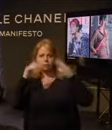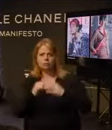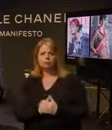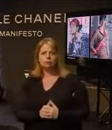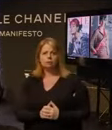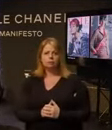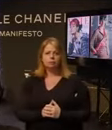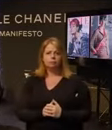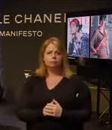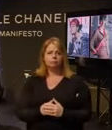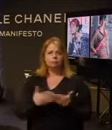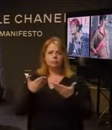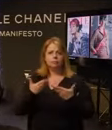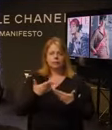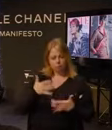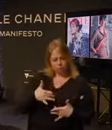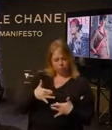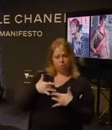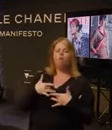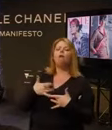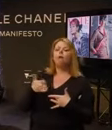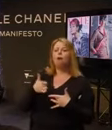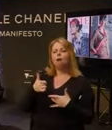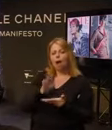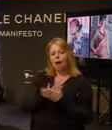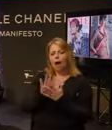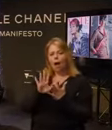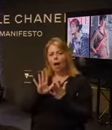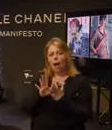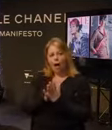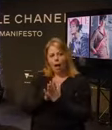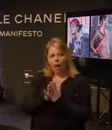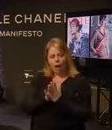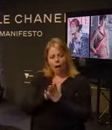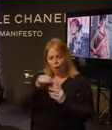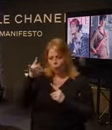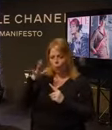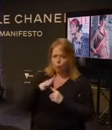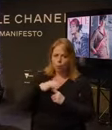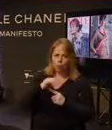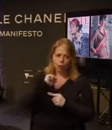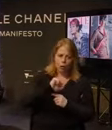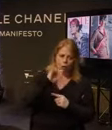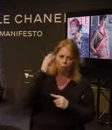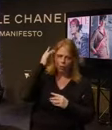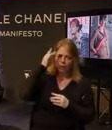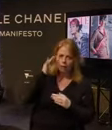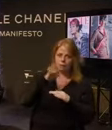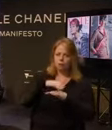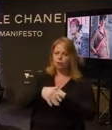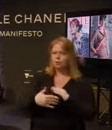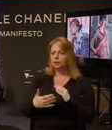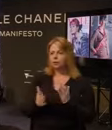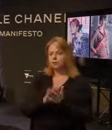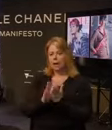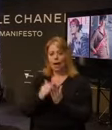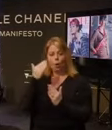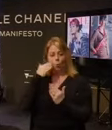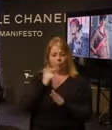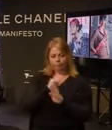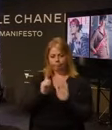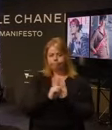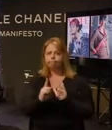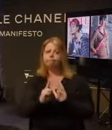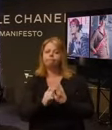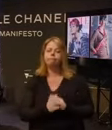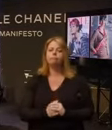you a sense of just how phenomenally critical her shift in thinking about how women present